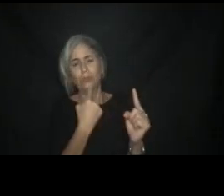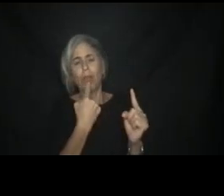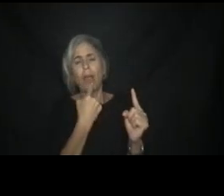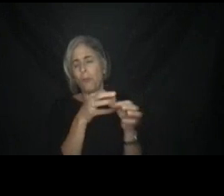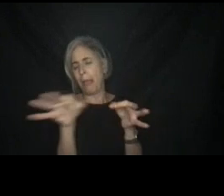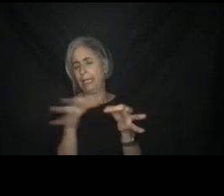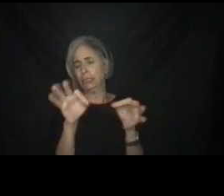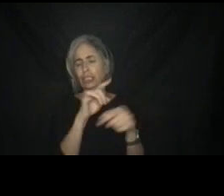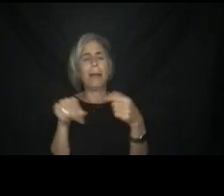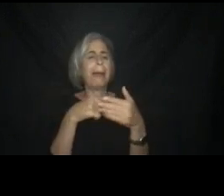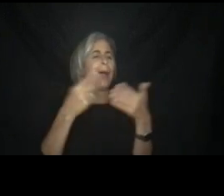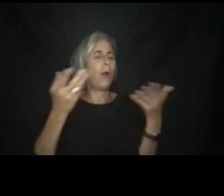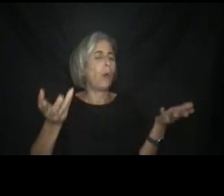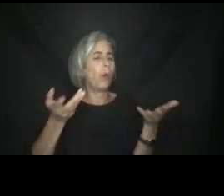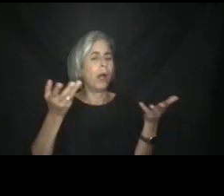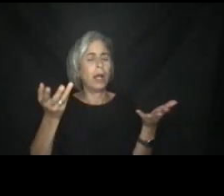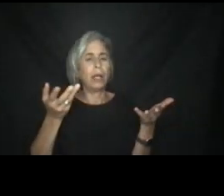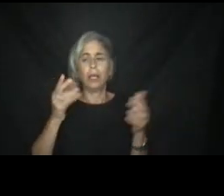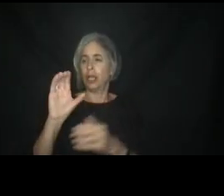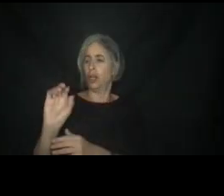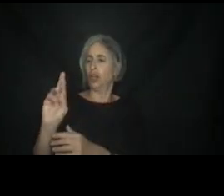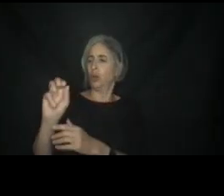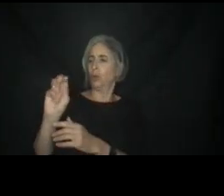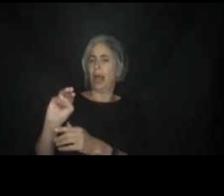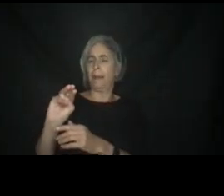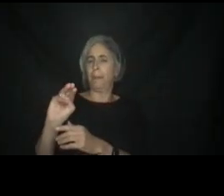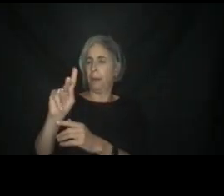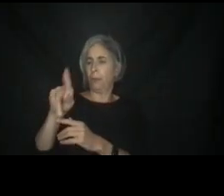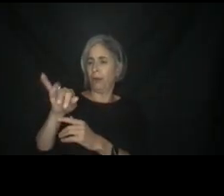the crime prevention,